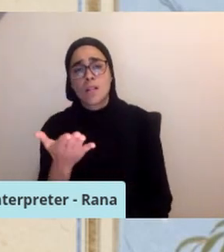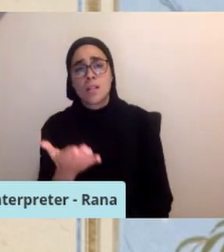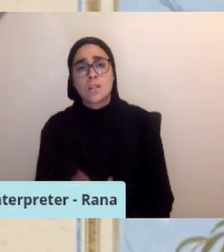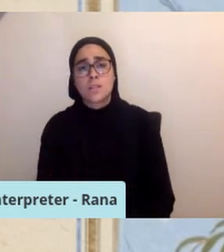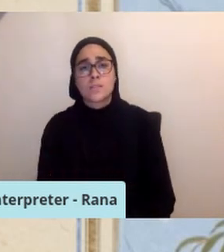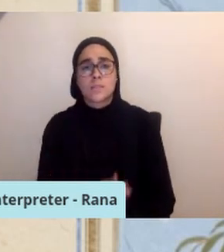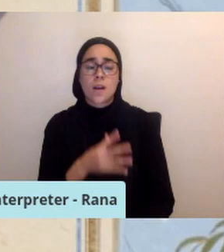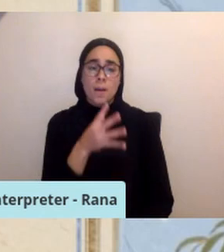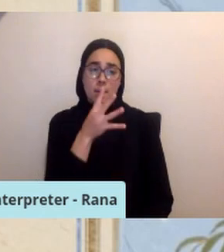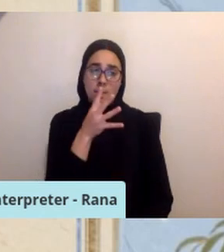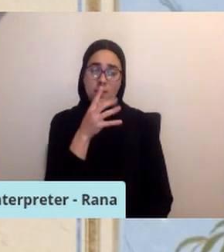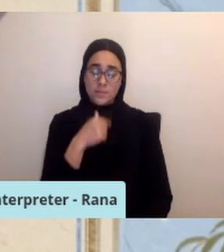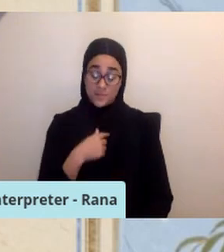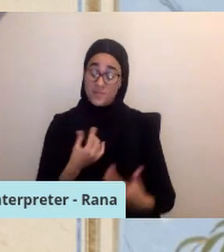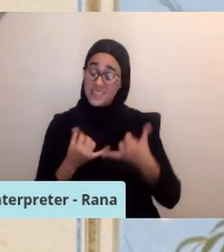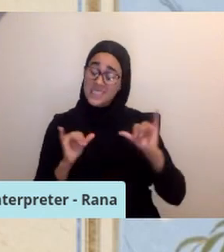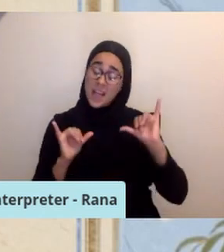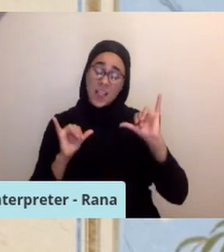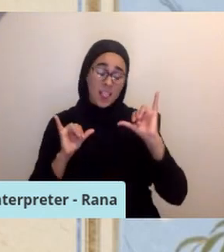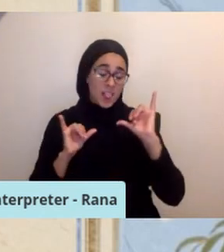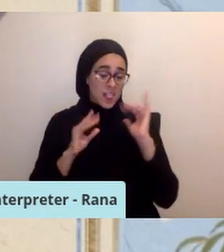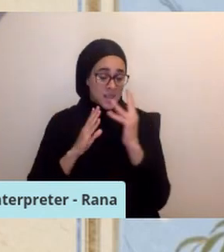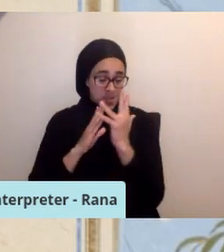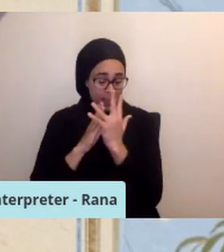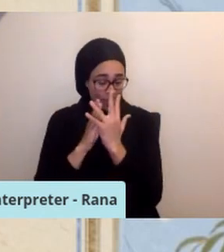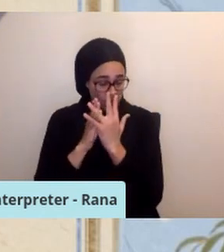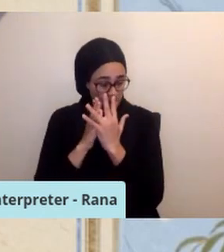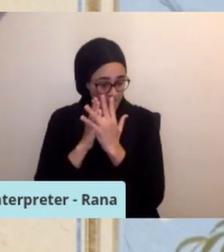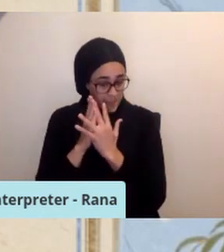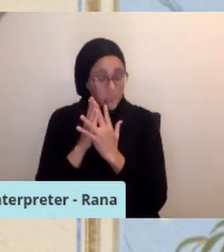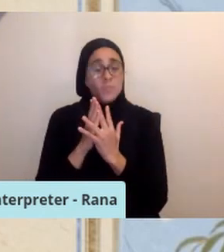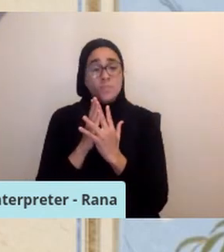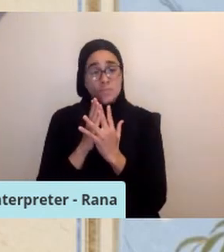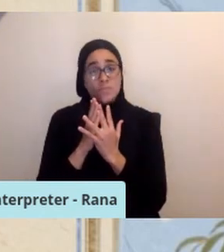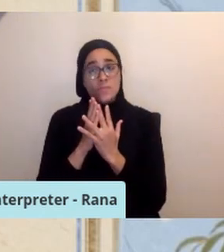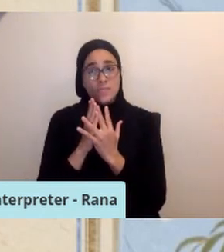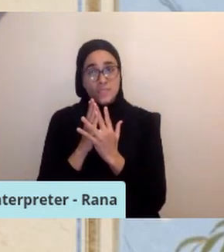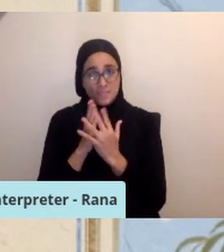I'm still climbing the mountain. It's getting much easier.